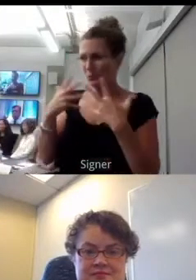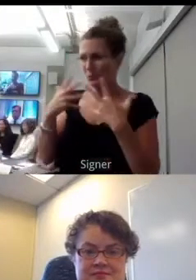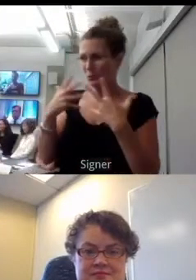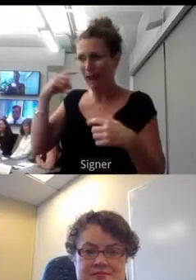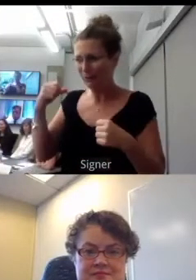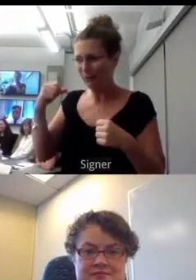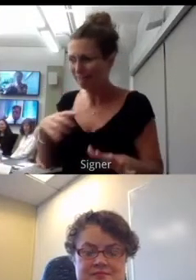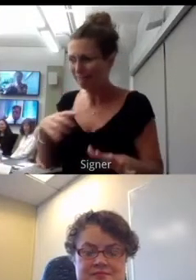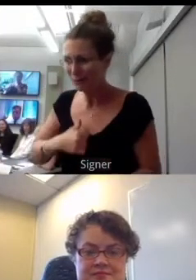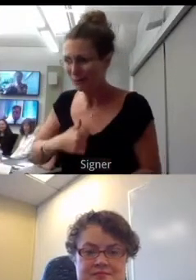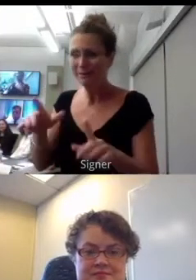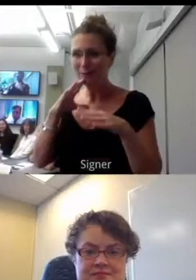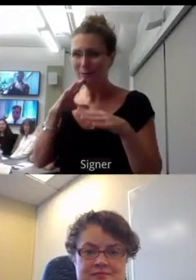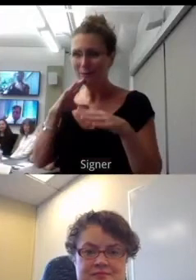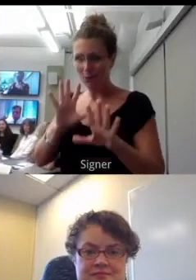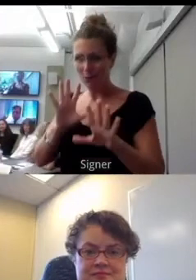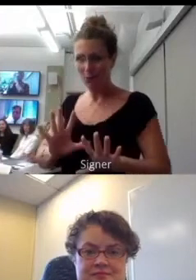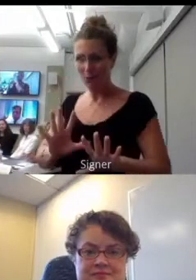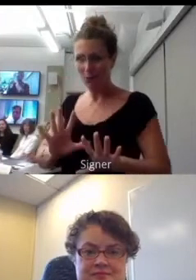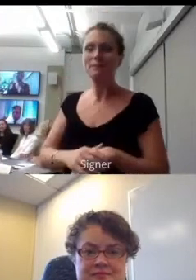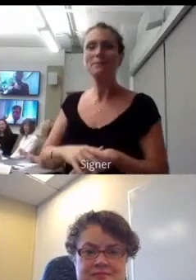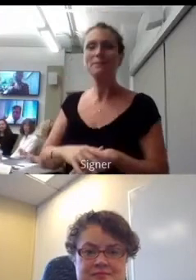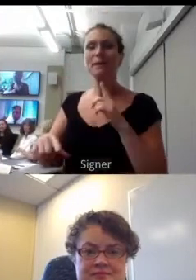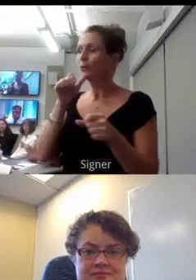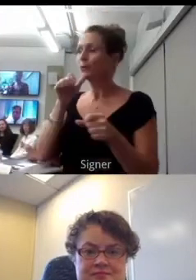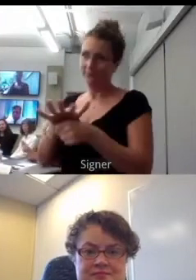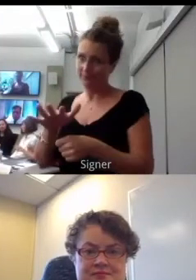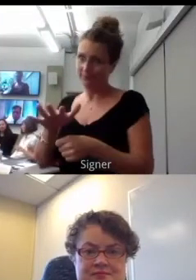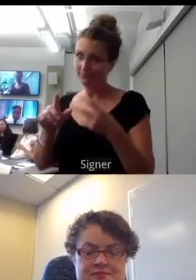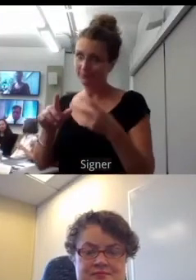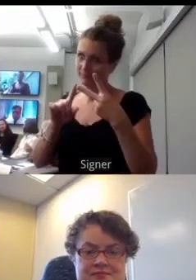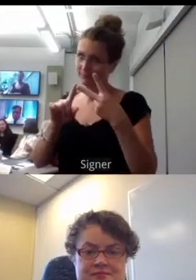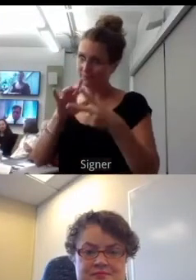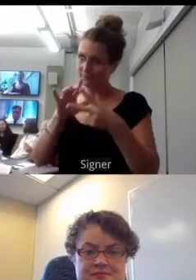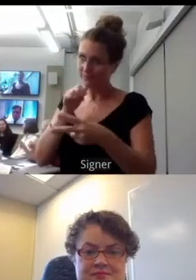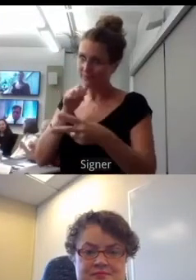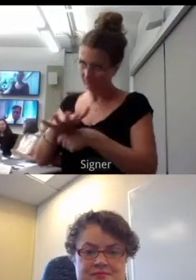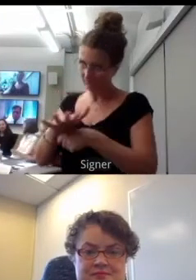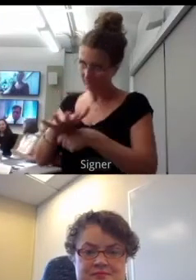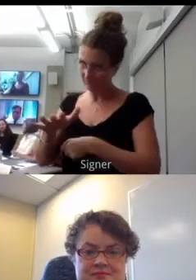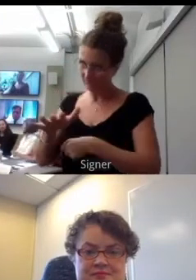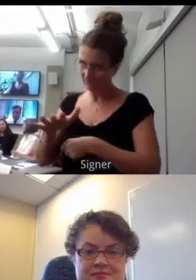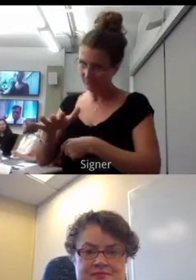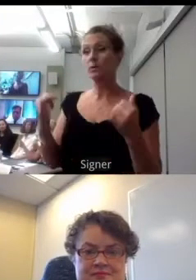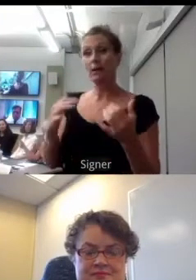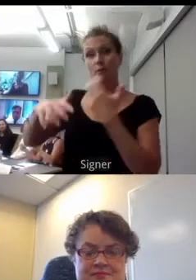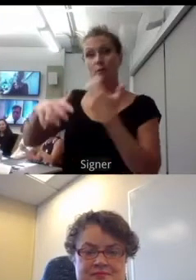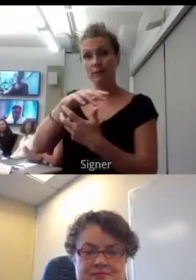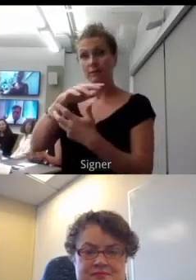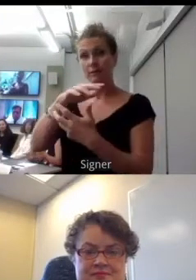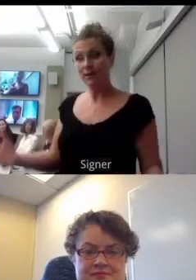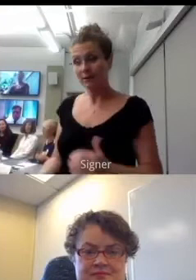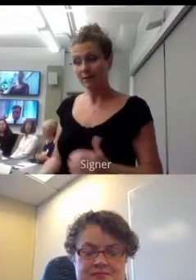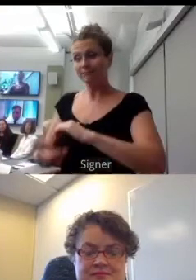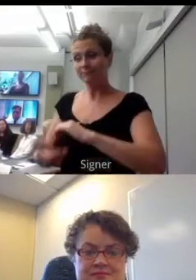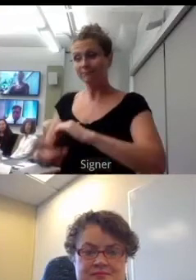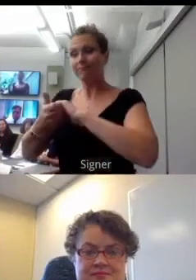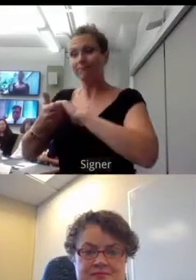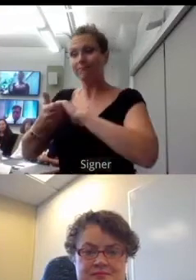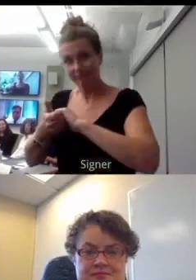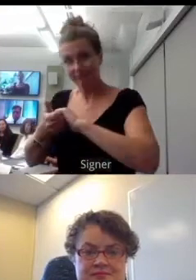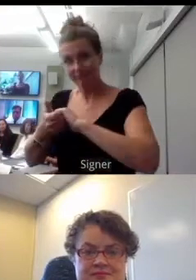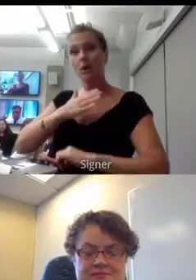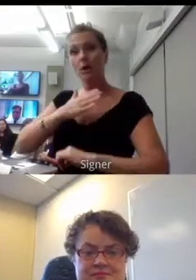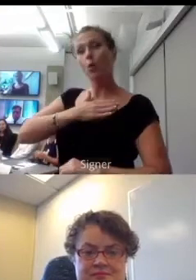far enough. So now you need to try to mix and marry. I think the willingness, and everyone has the willingness around the